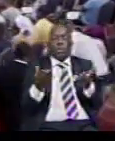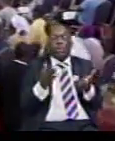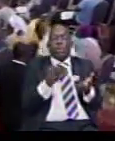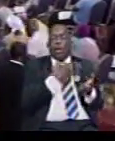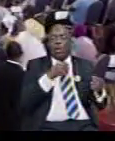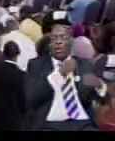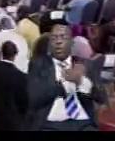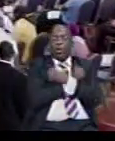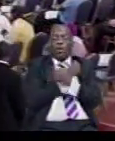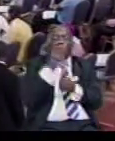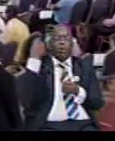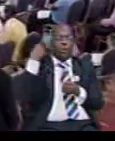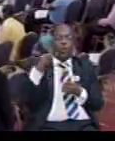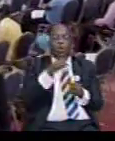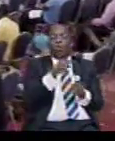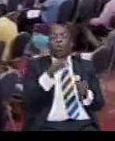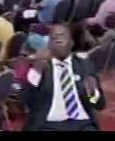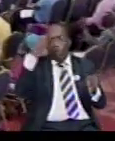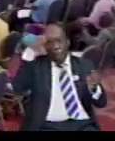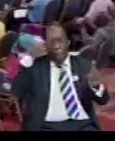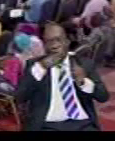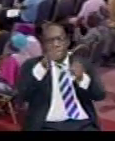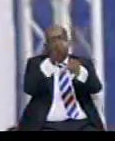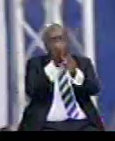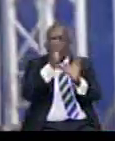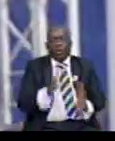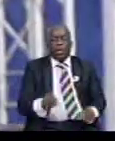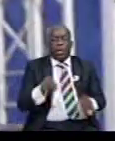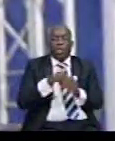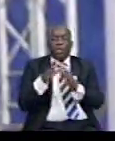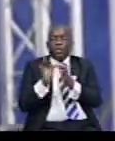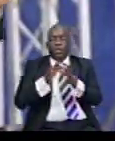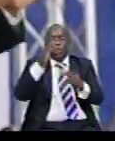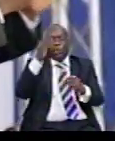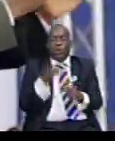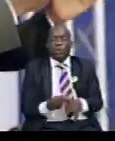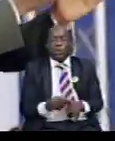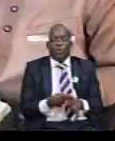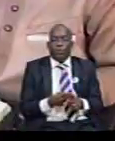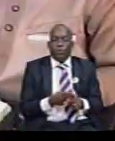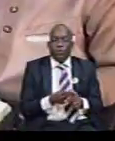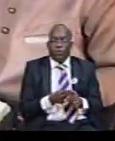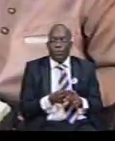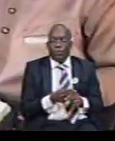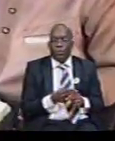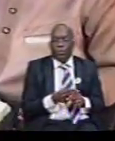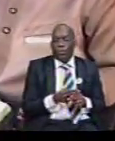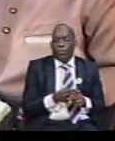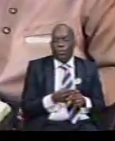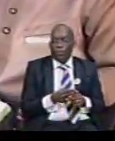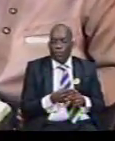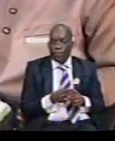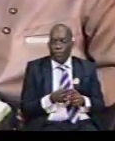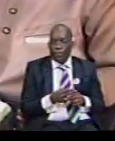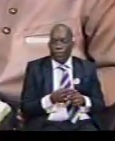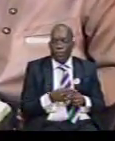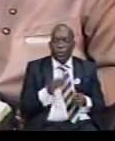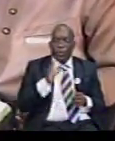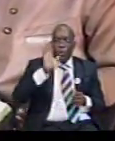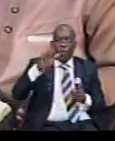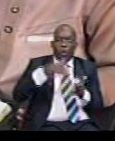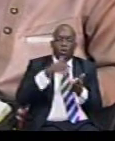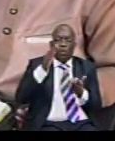a go-getter in Jesus' name. Your weakness will turn to